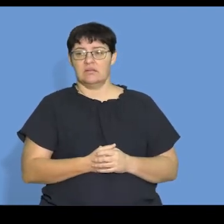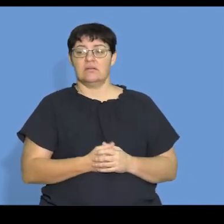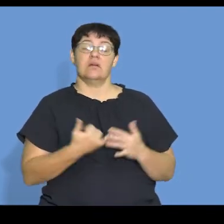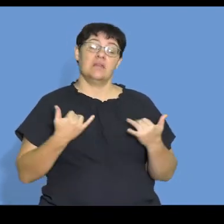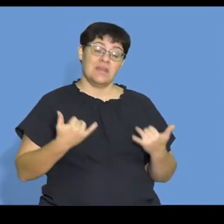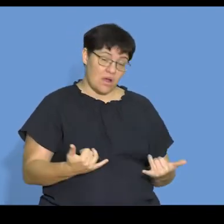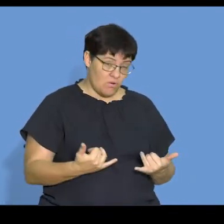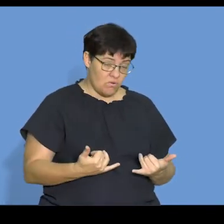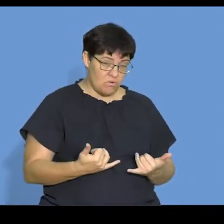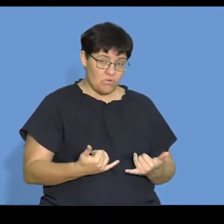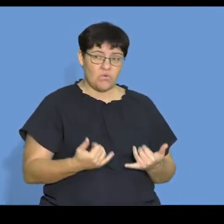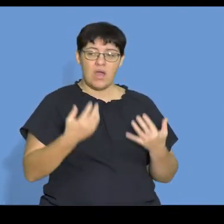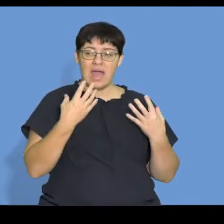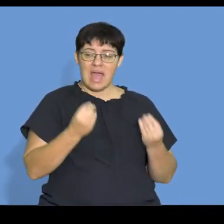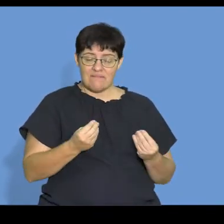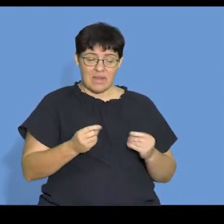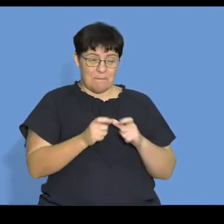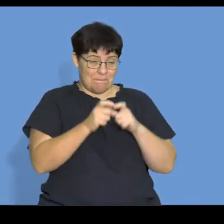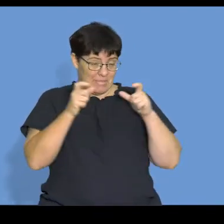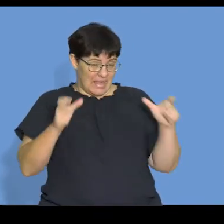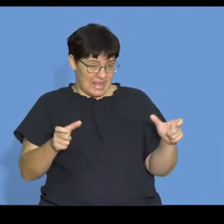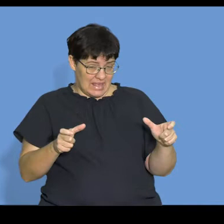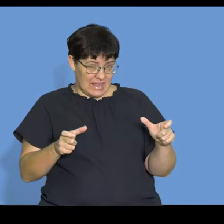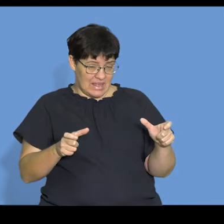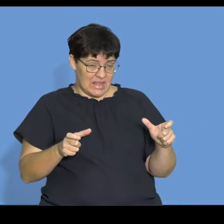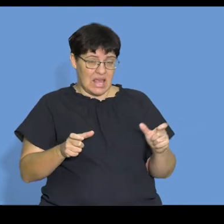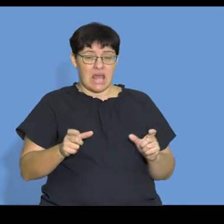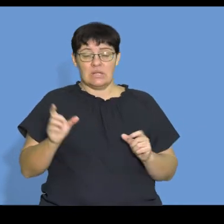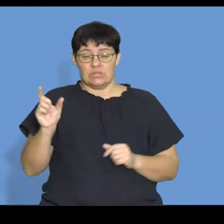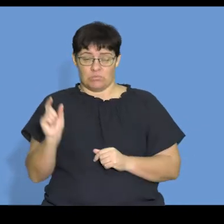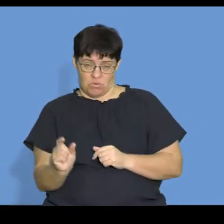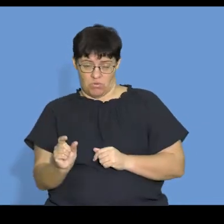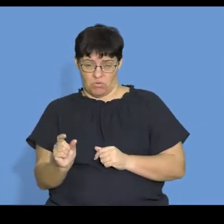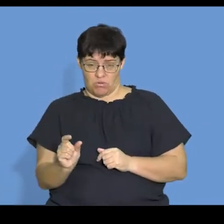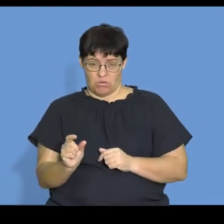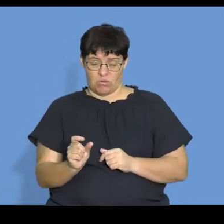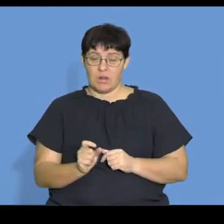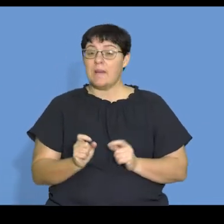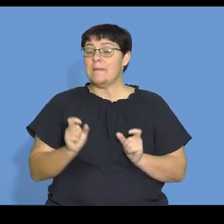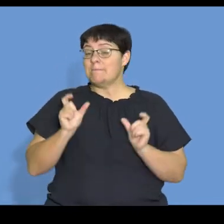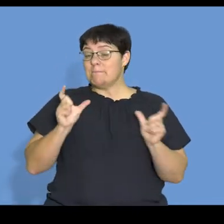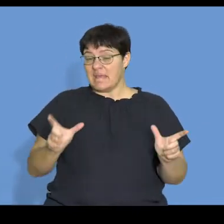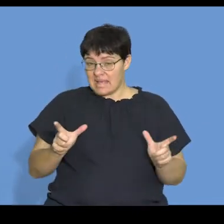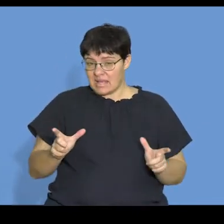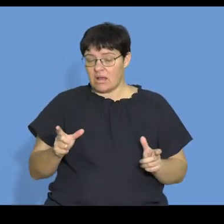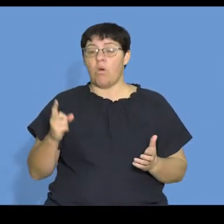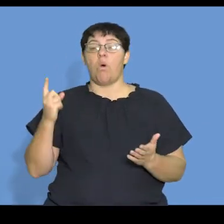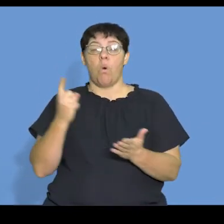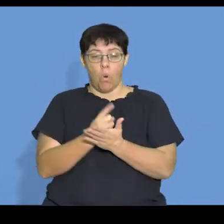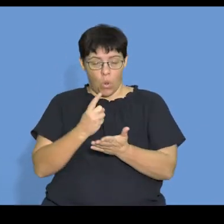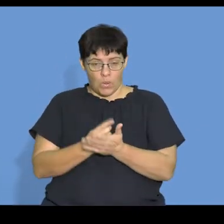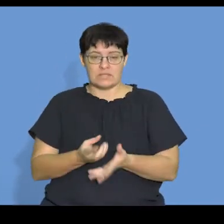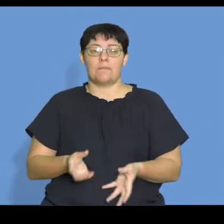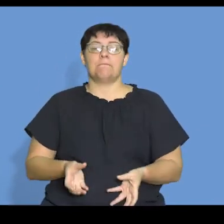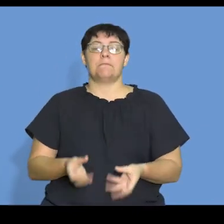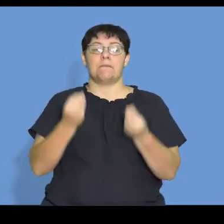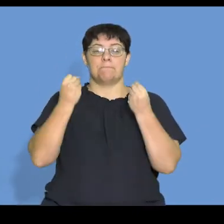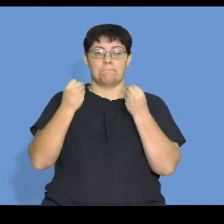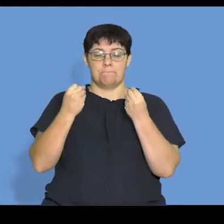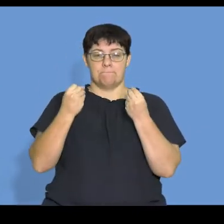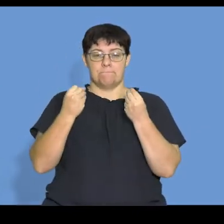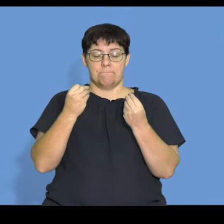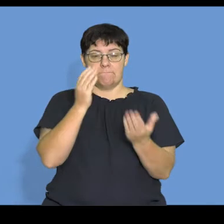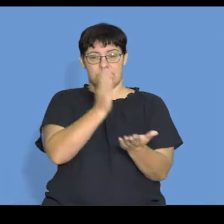you have a bigger factor and a smaller factor, the bigger factor always gets the sign of the middle